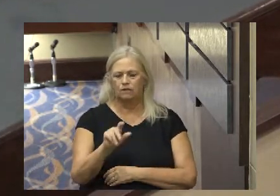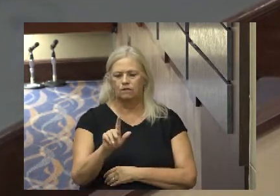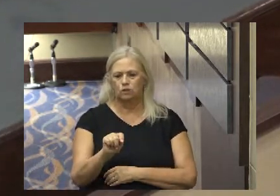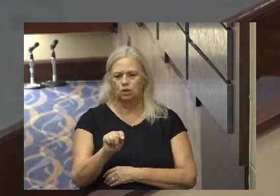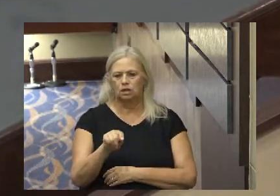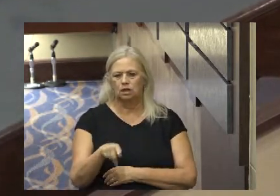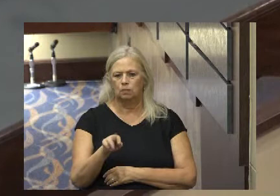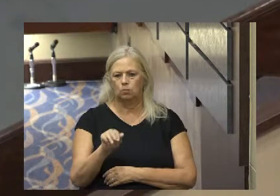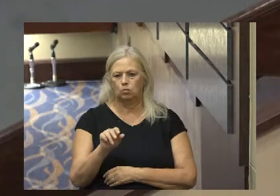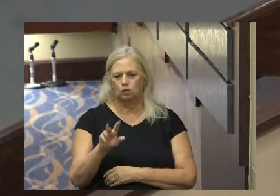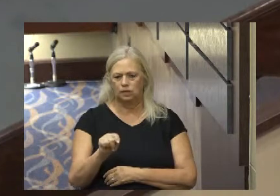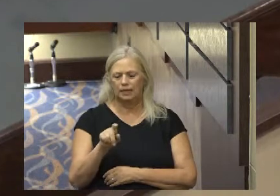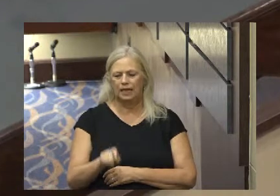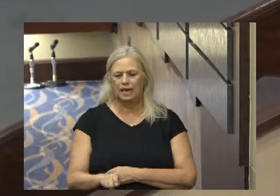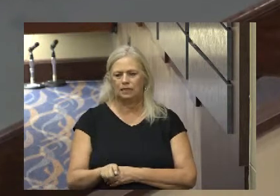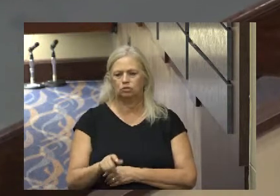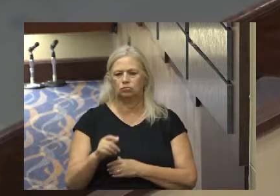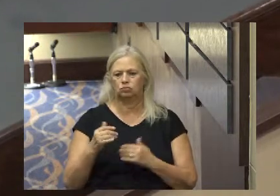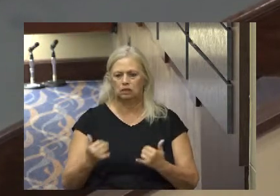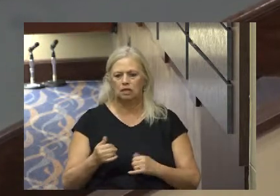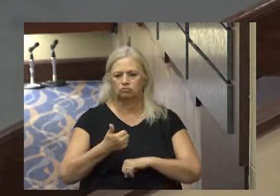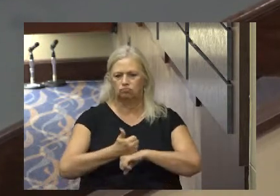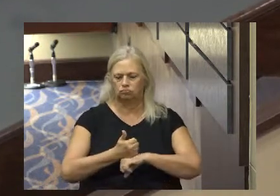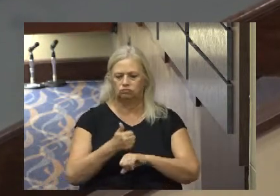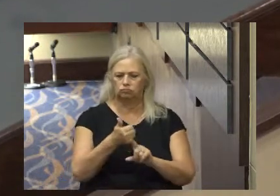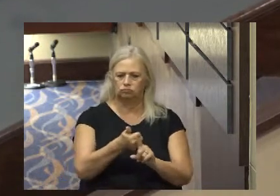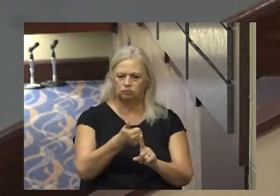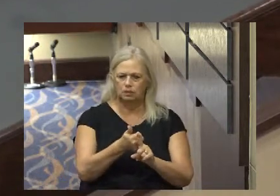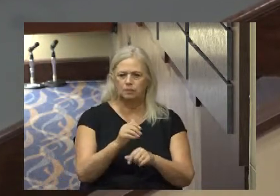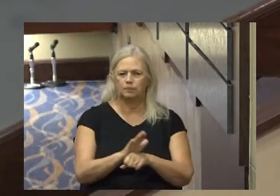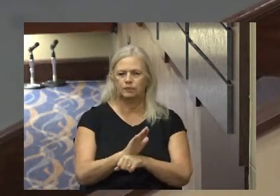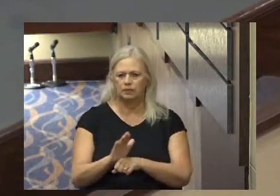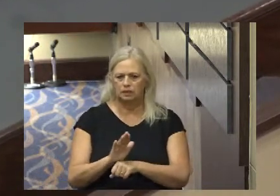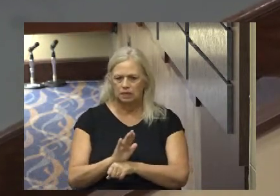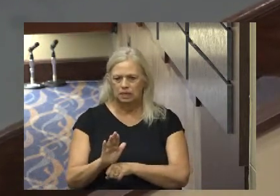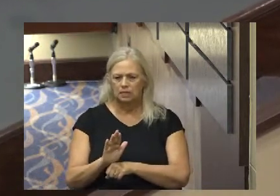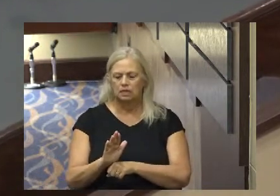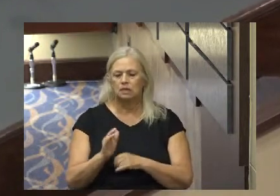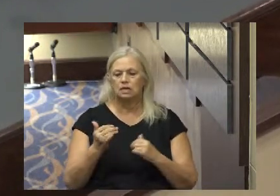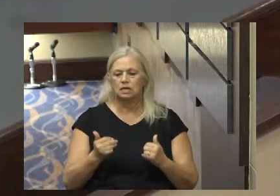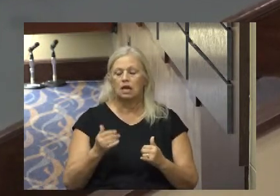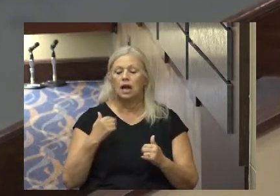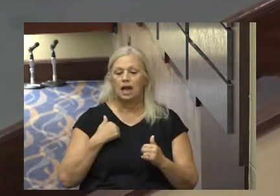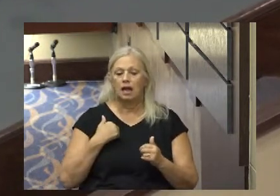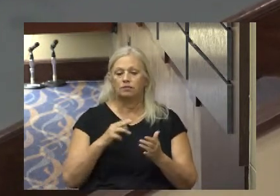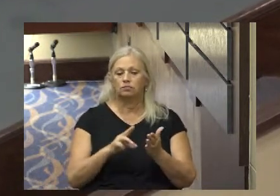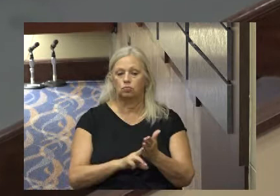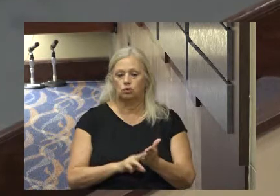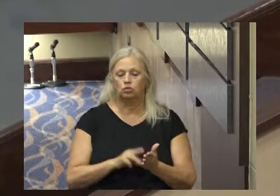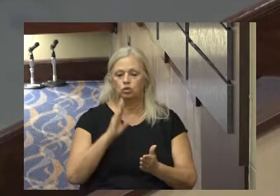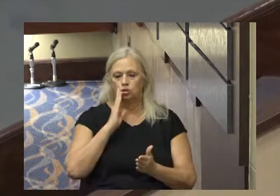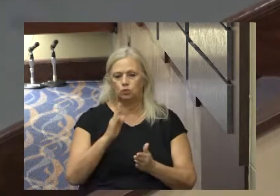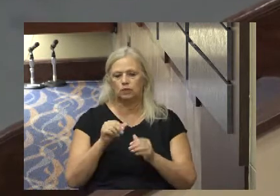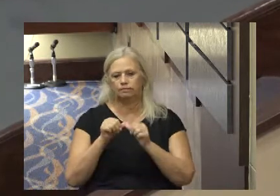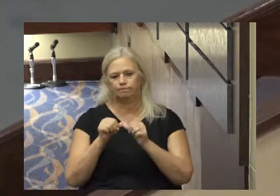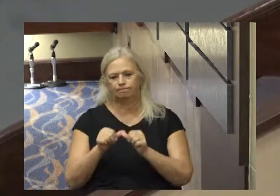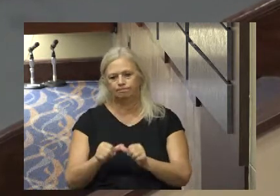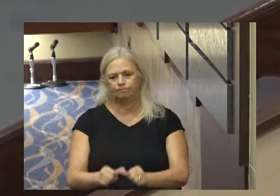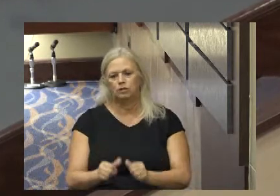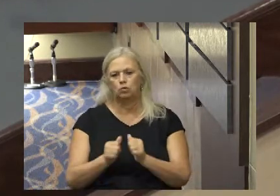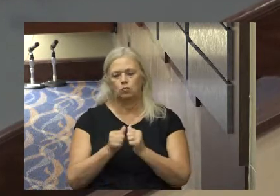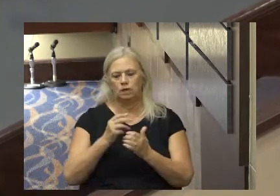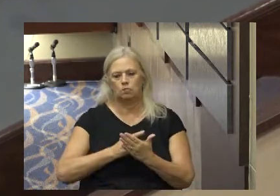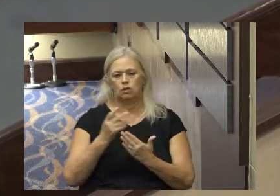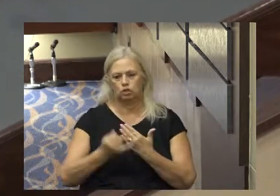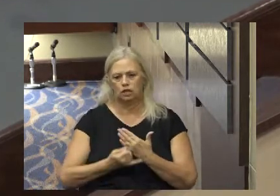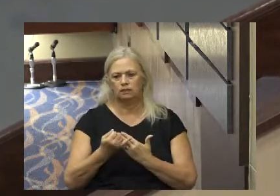go out on her own. And this way, we don't anticipate any further consent or assignment agreements to see the project through. Okay, thank you. I was